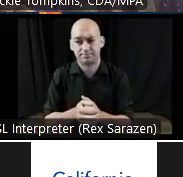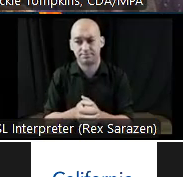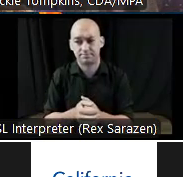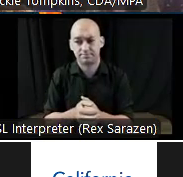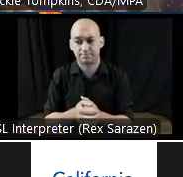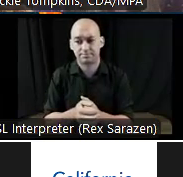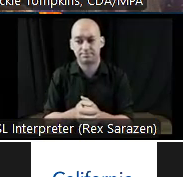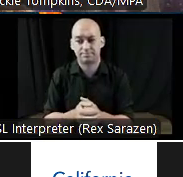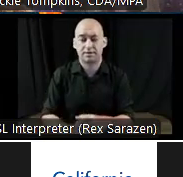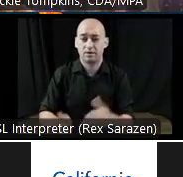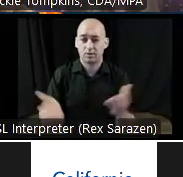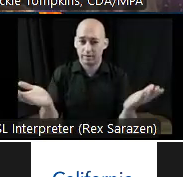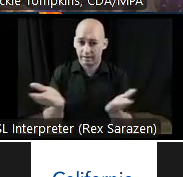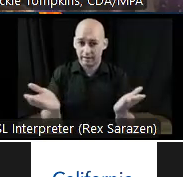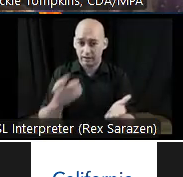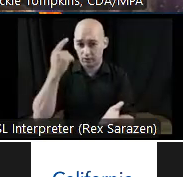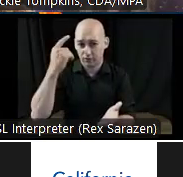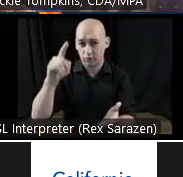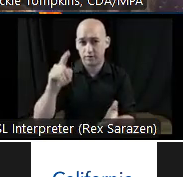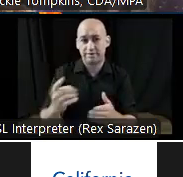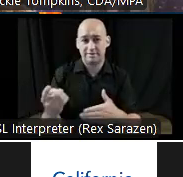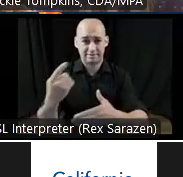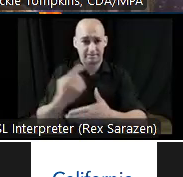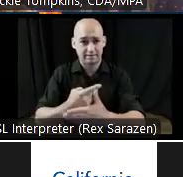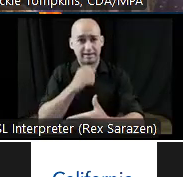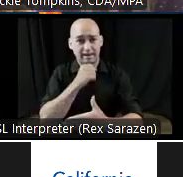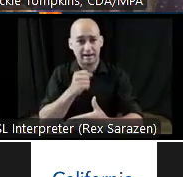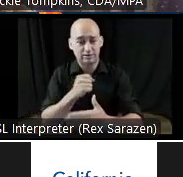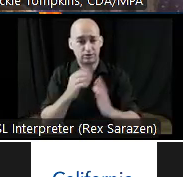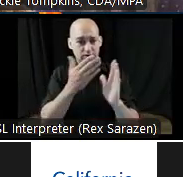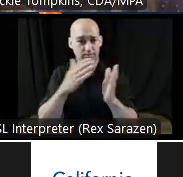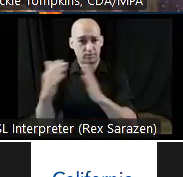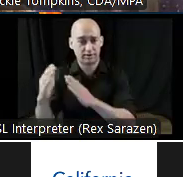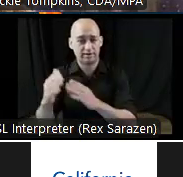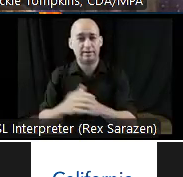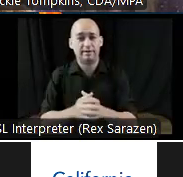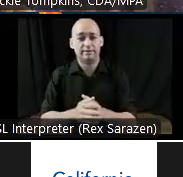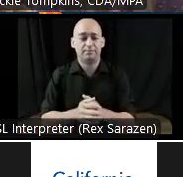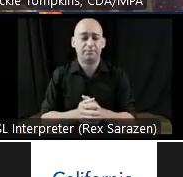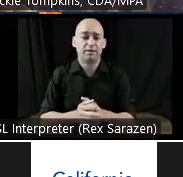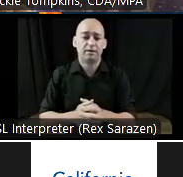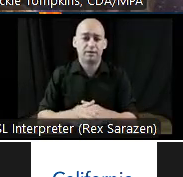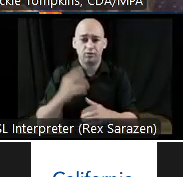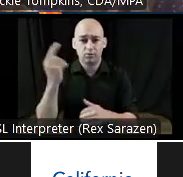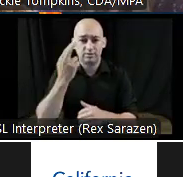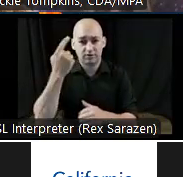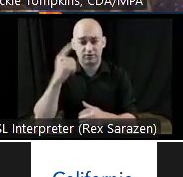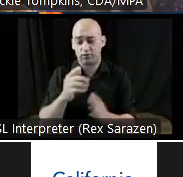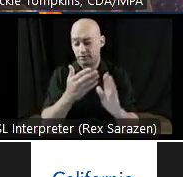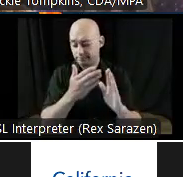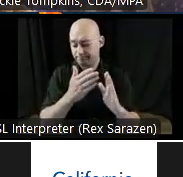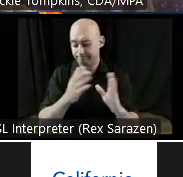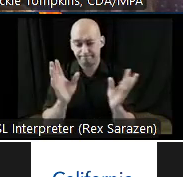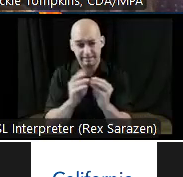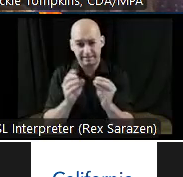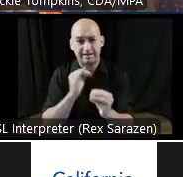So we are here for the Disability and Aging Community Living Advisory Committee, and the purpose of this committee is to advance community